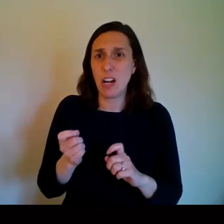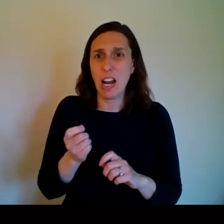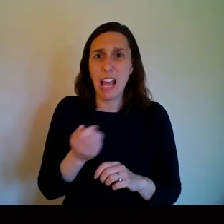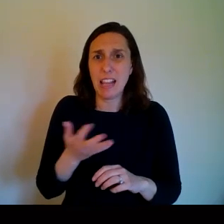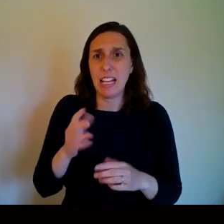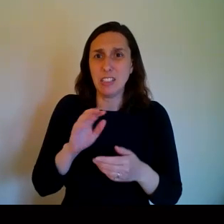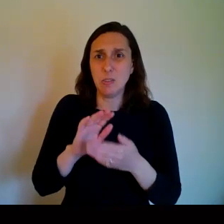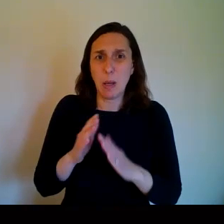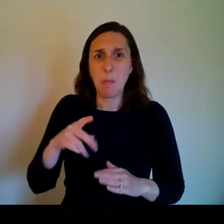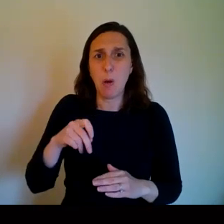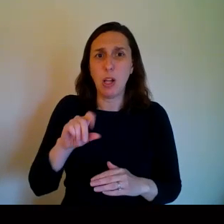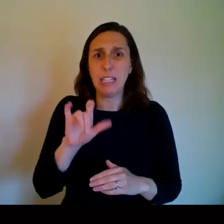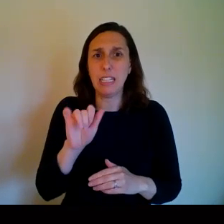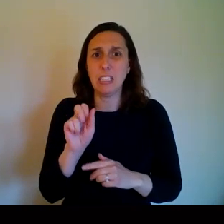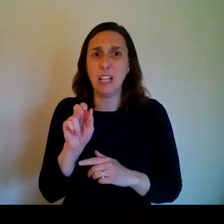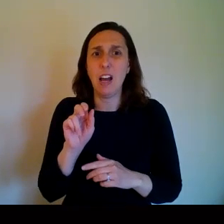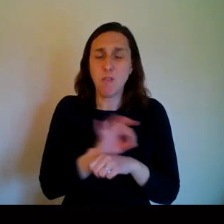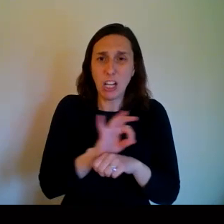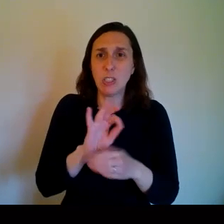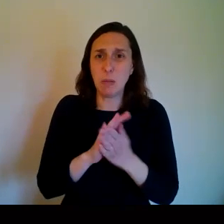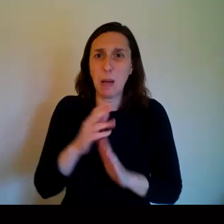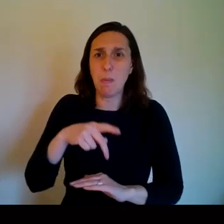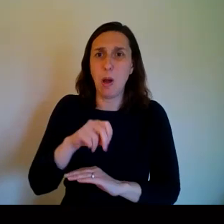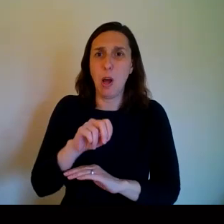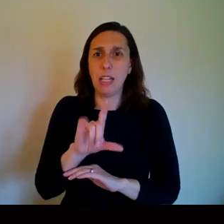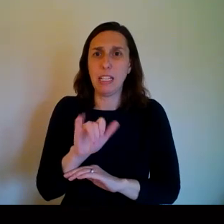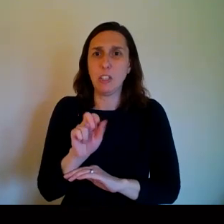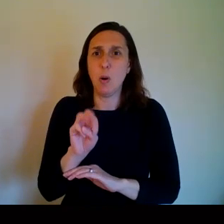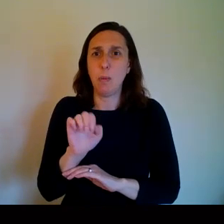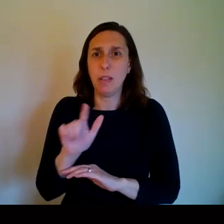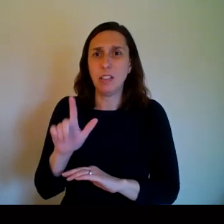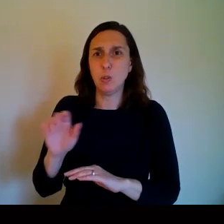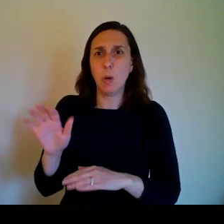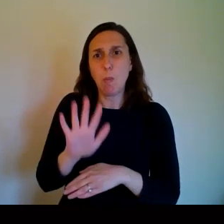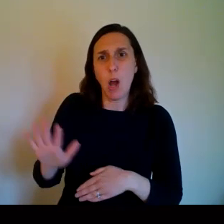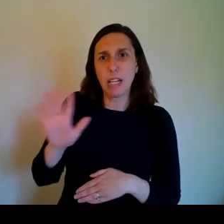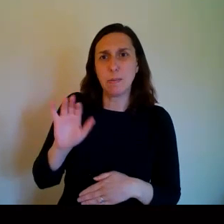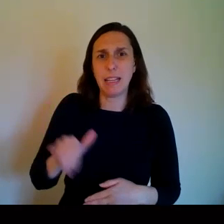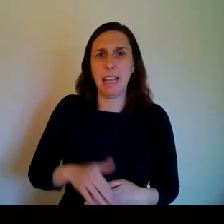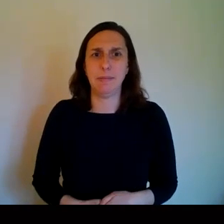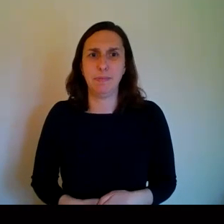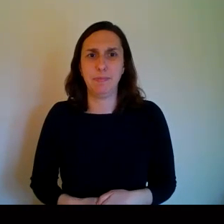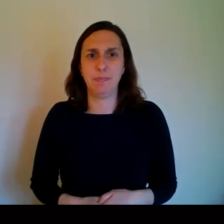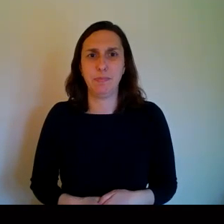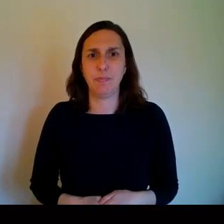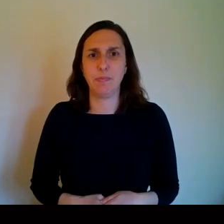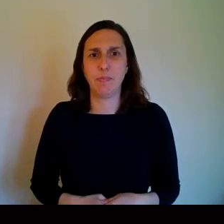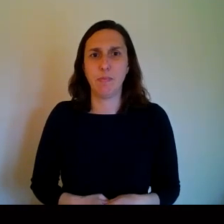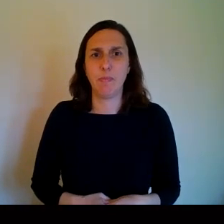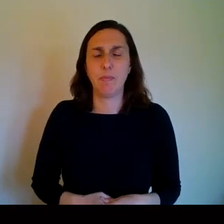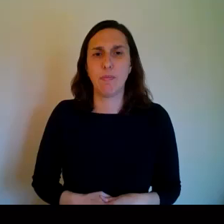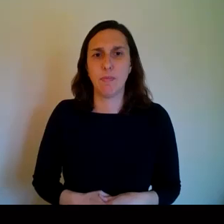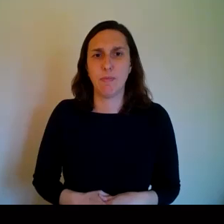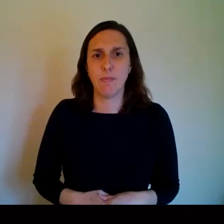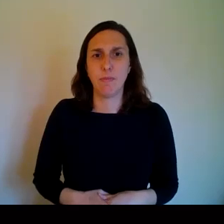So functions aren't fully unique sometimes. Two functions can have the same answer-ish. There's